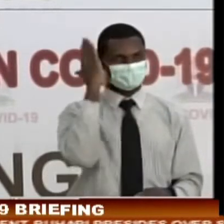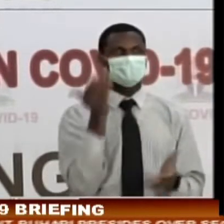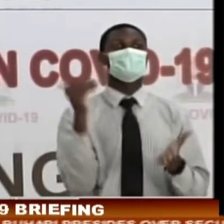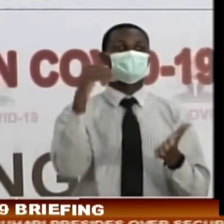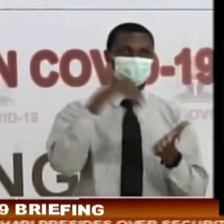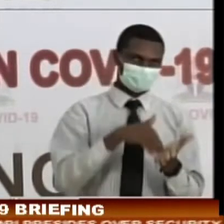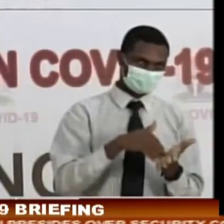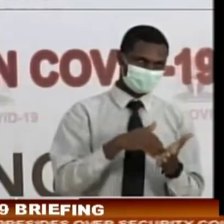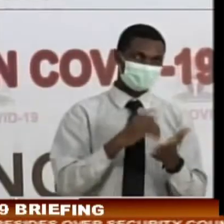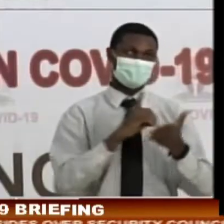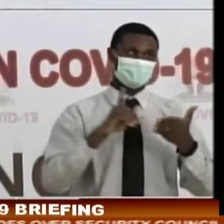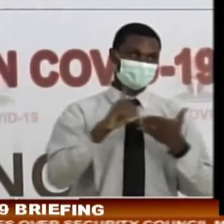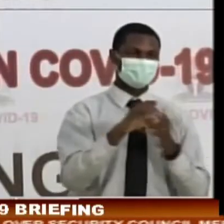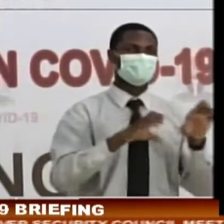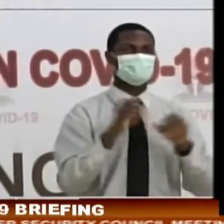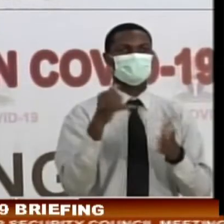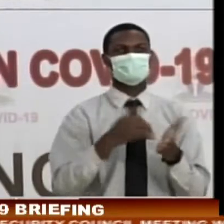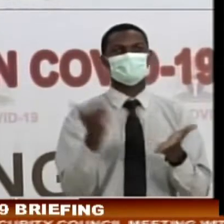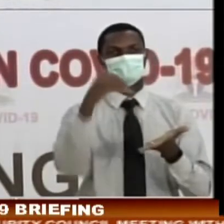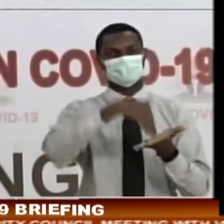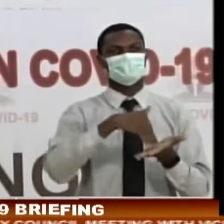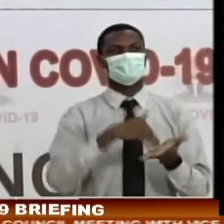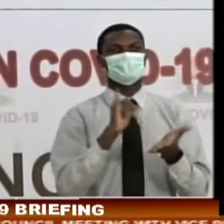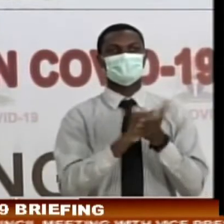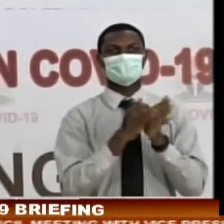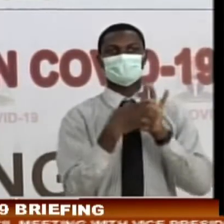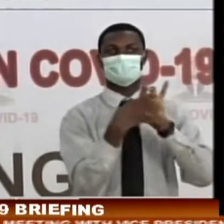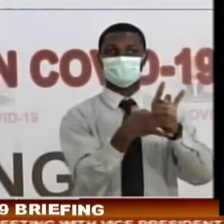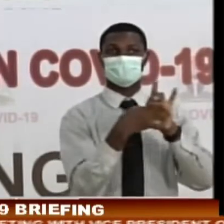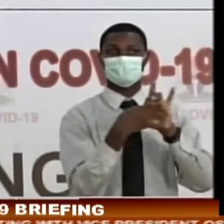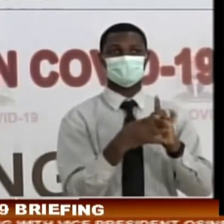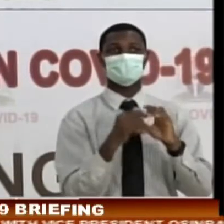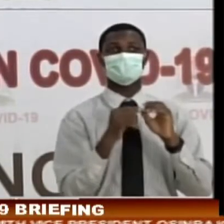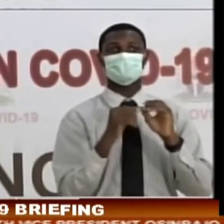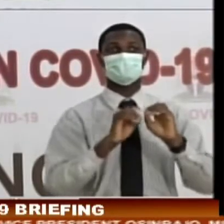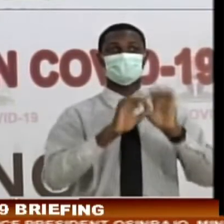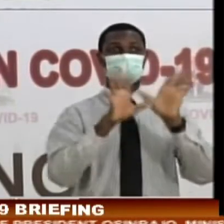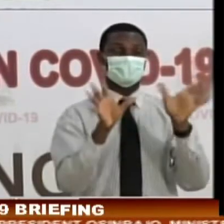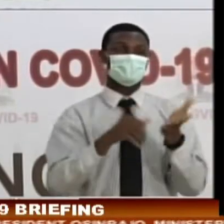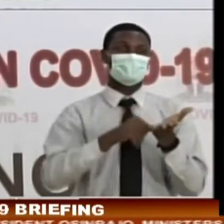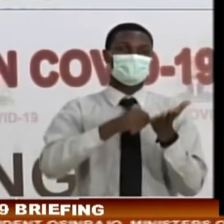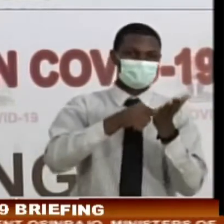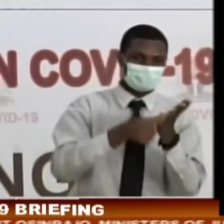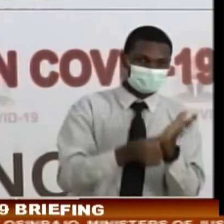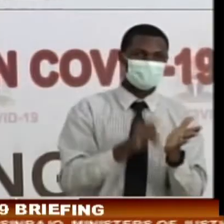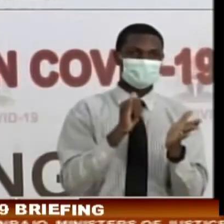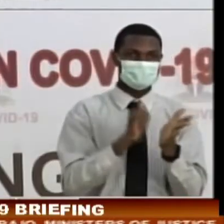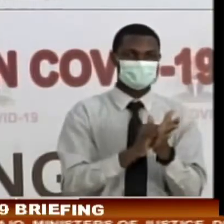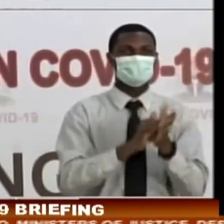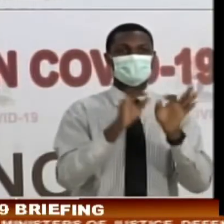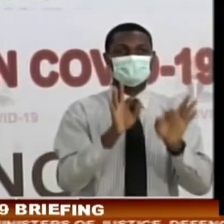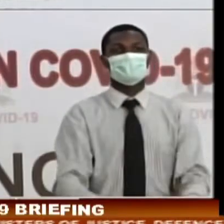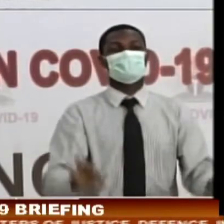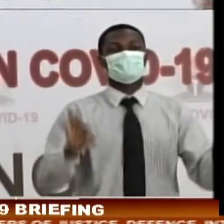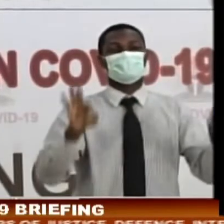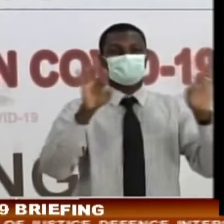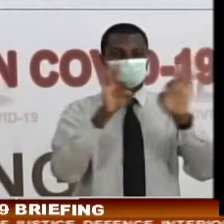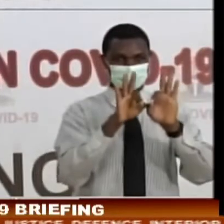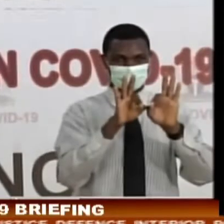in the coming week this collaboration underscores the importance the presidential Tas for attaches